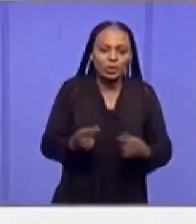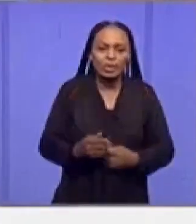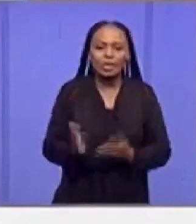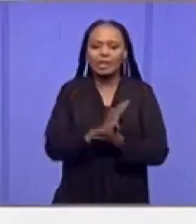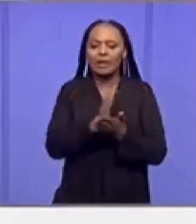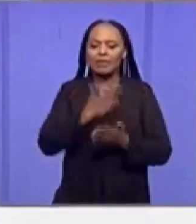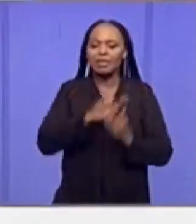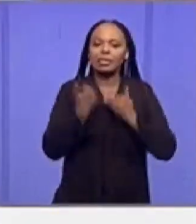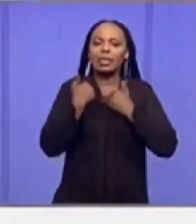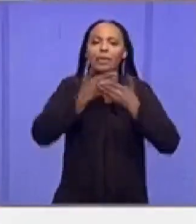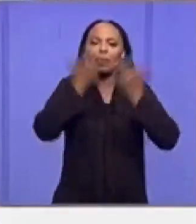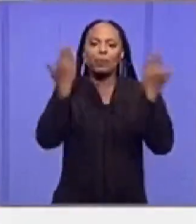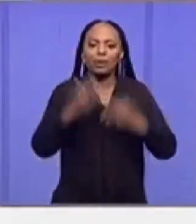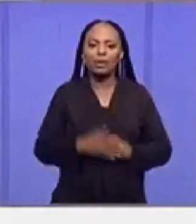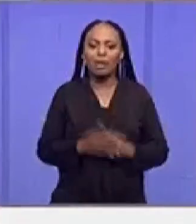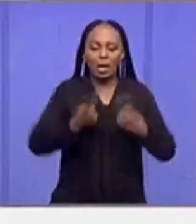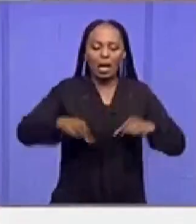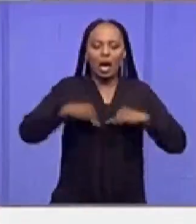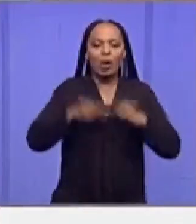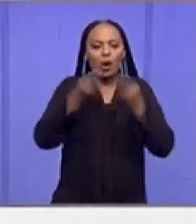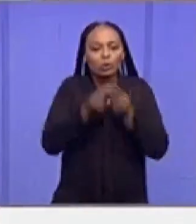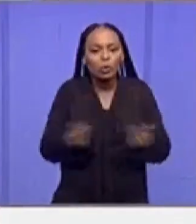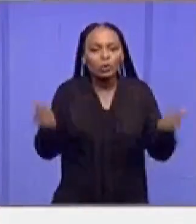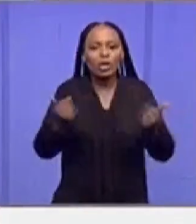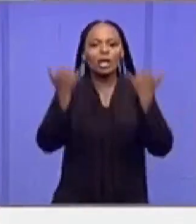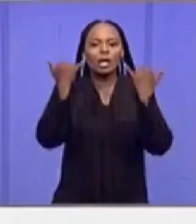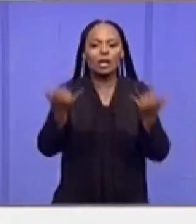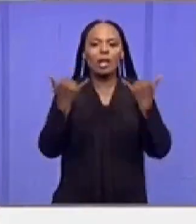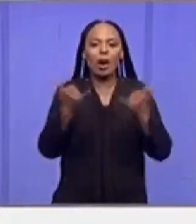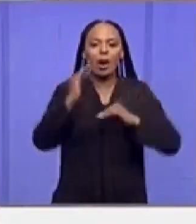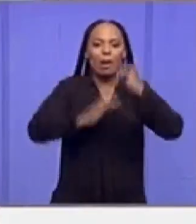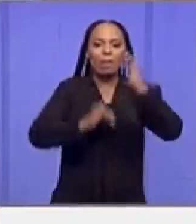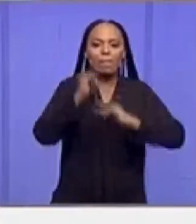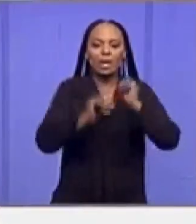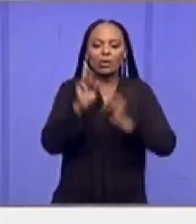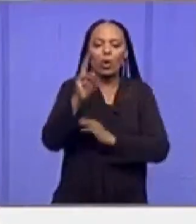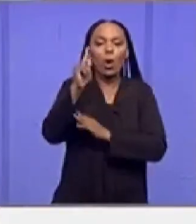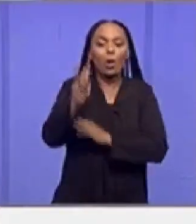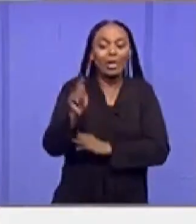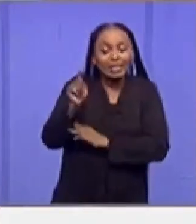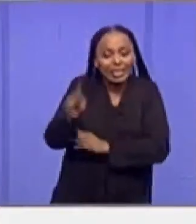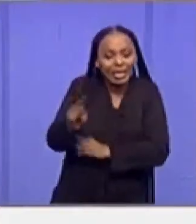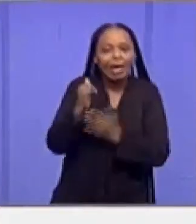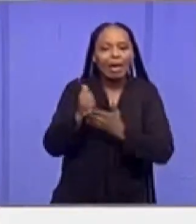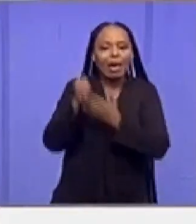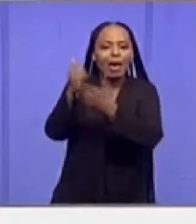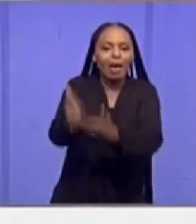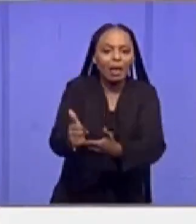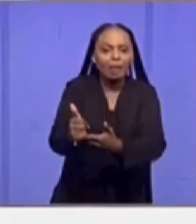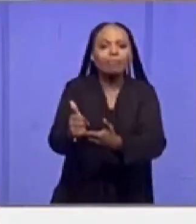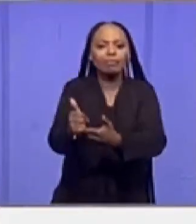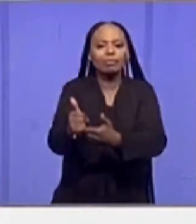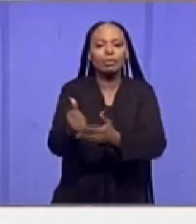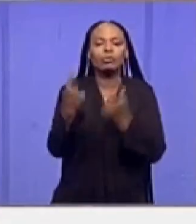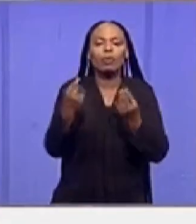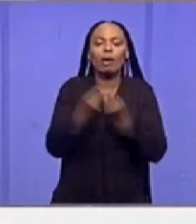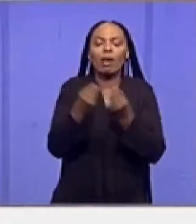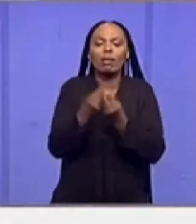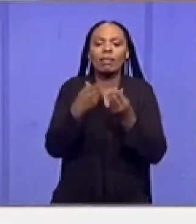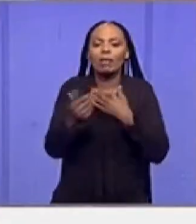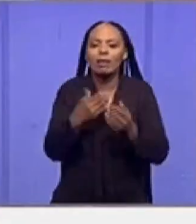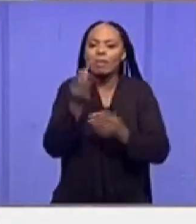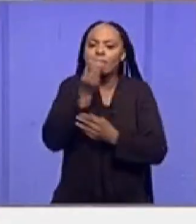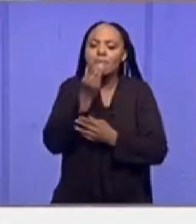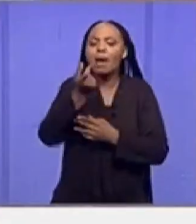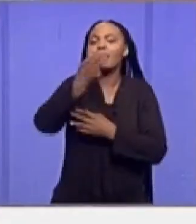unsafe. So our solution was to build a robot that will be able to help them in delivering food for them,